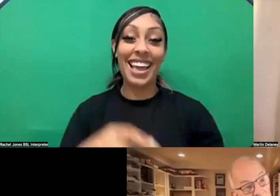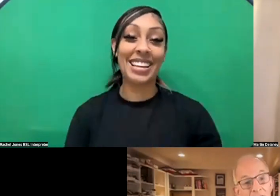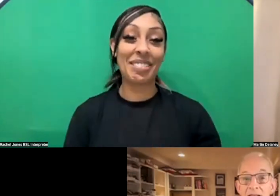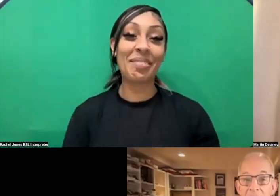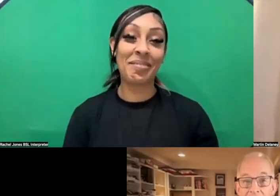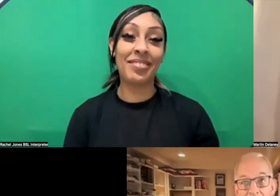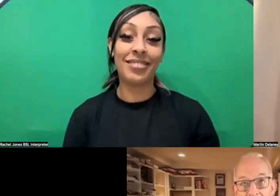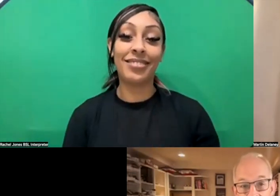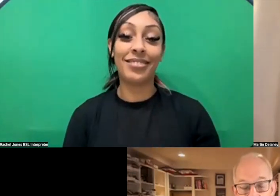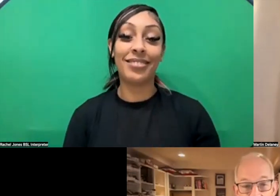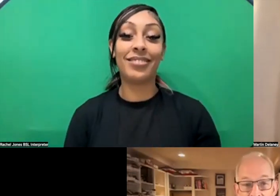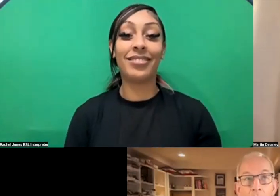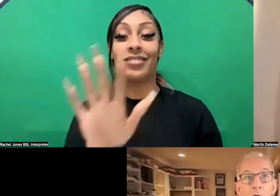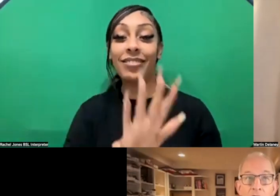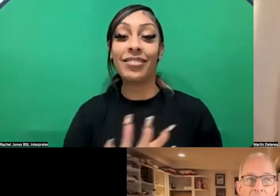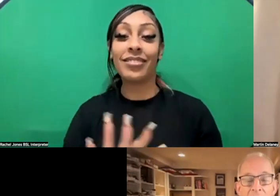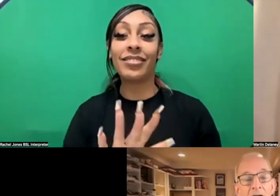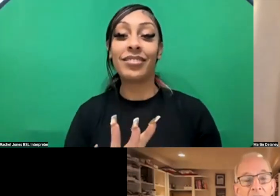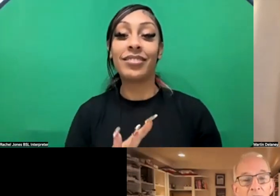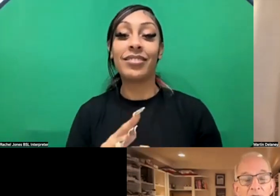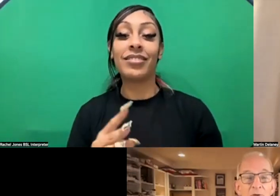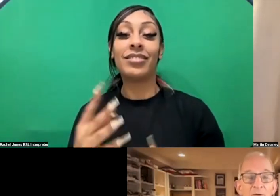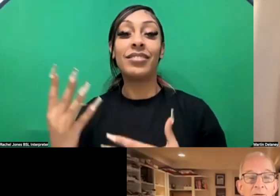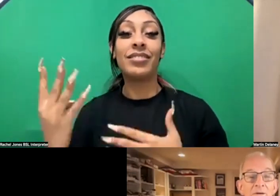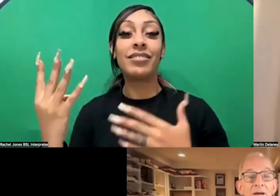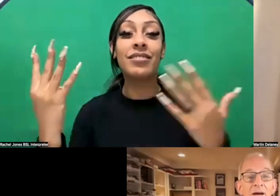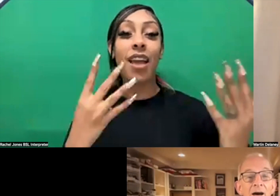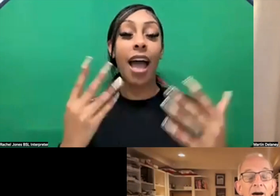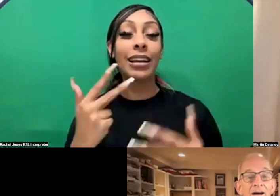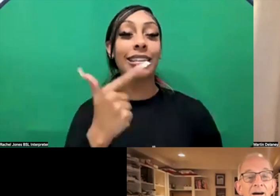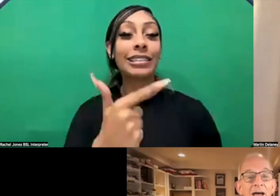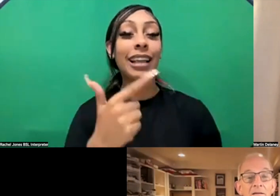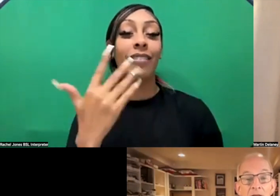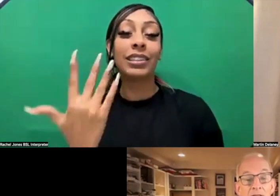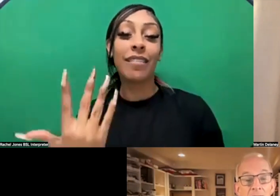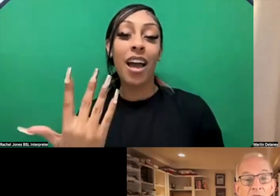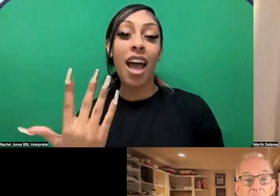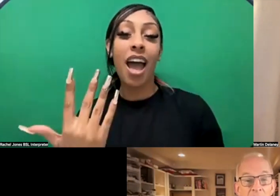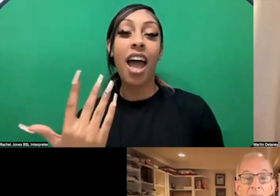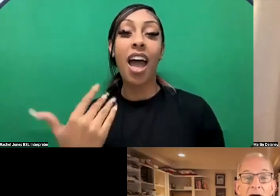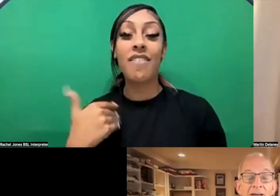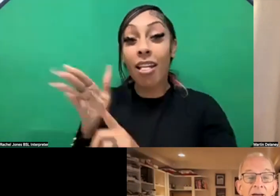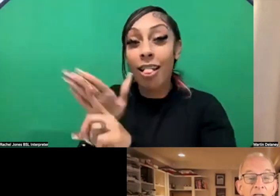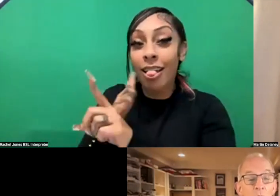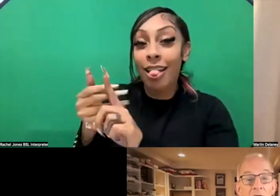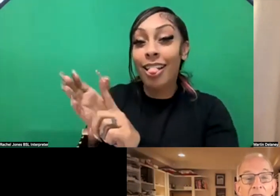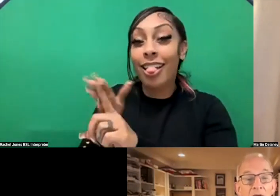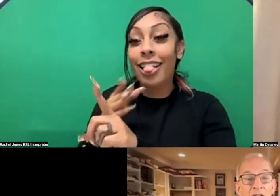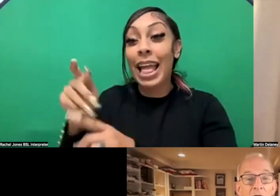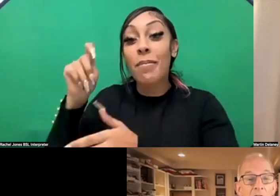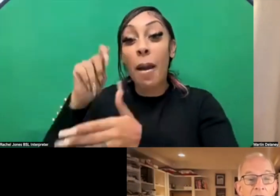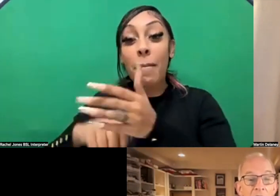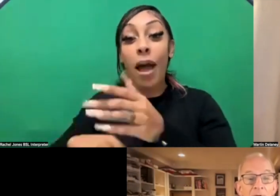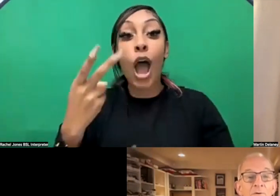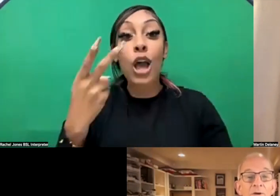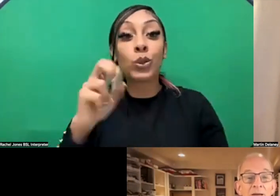around 1974 or 75, when I was working with him, I convinced him he should buy a